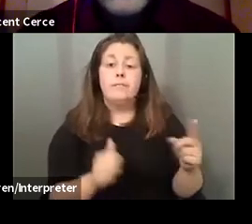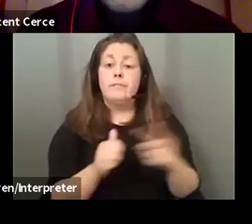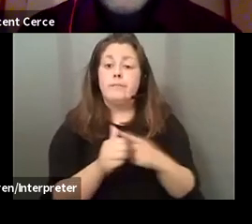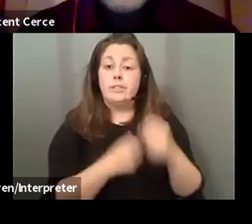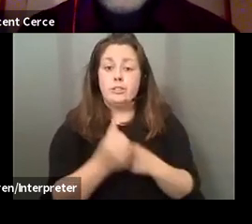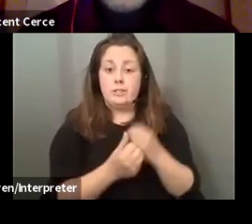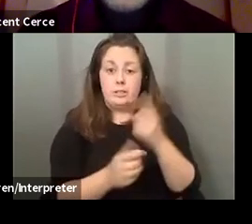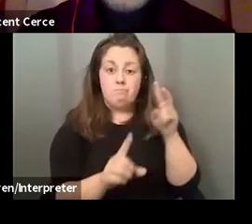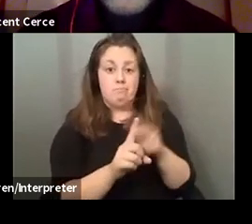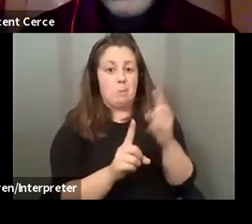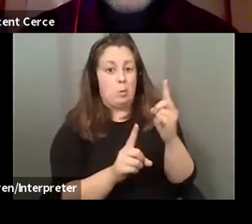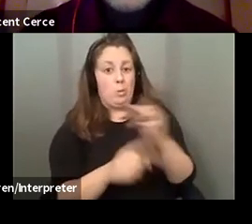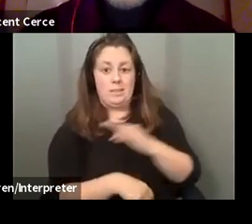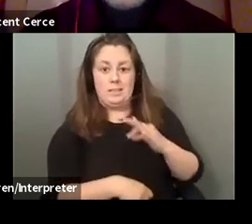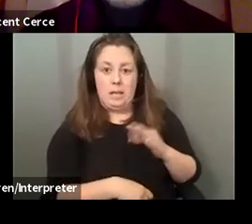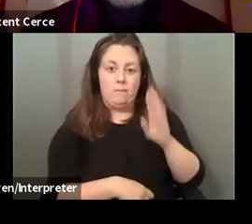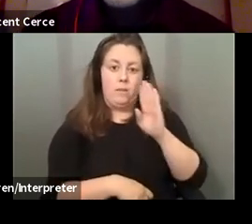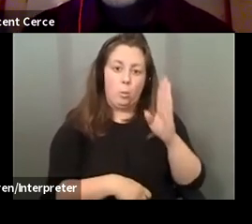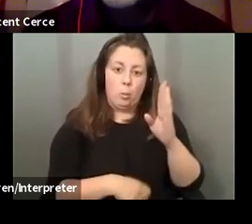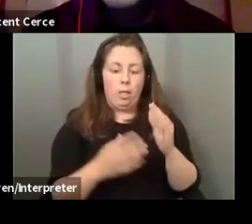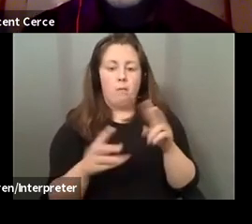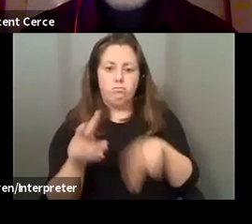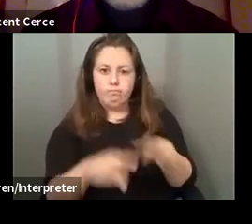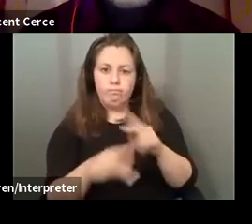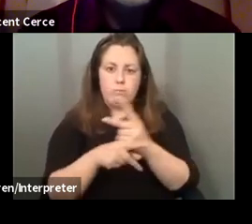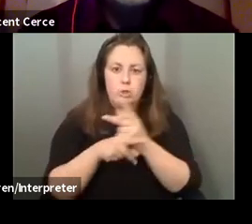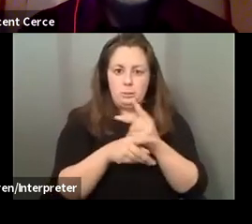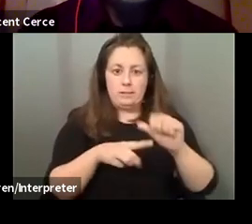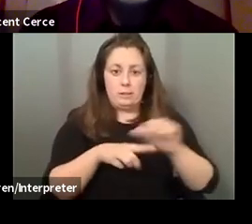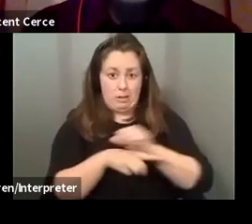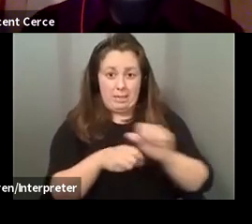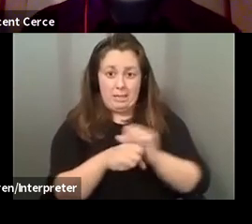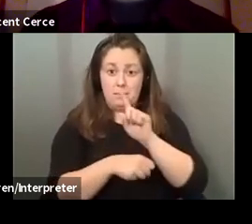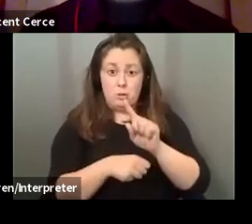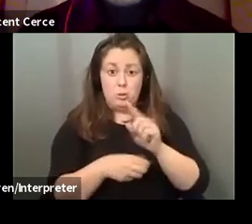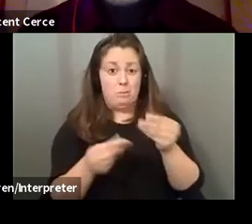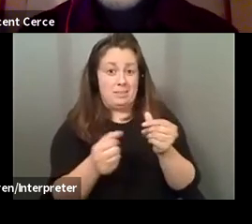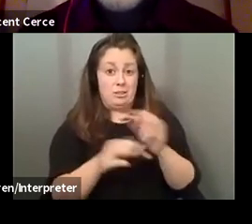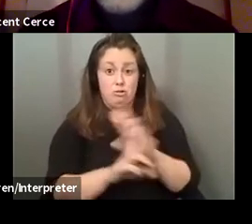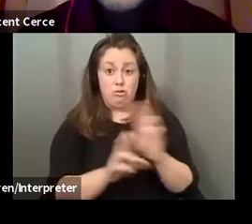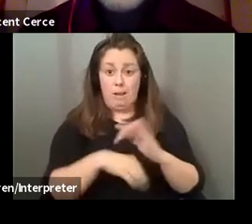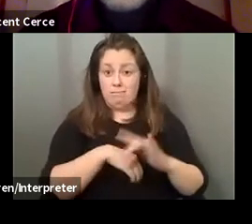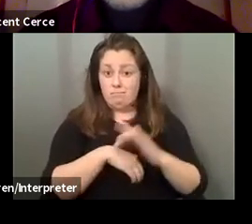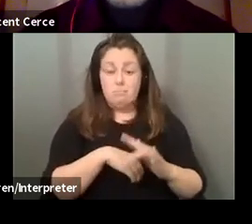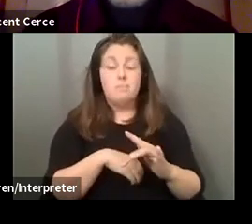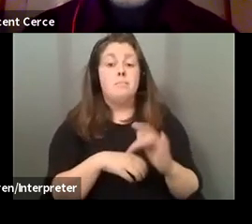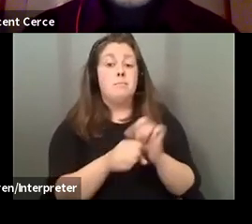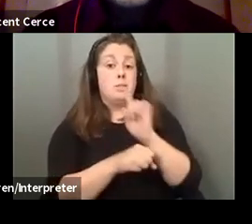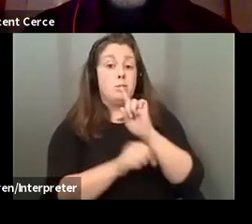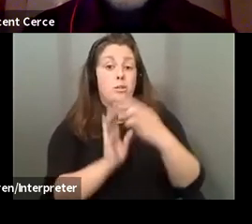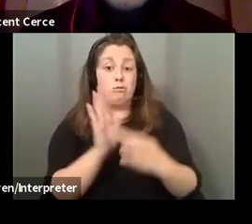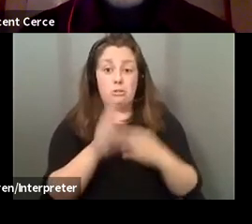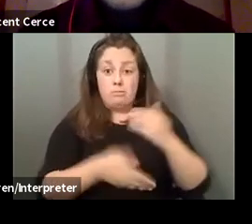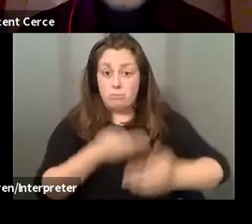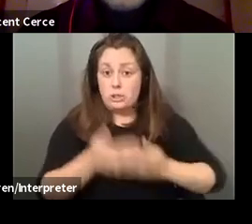staff person that oversees training, make sure that the materials are there, that our registration process